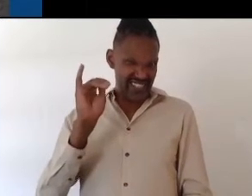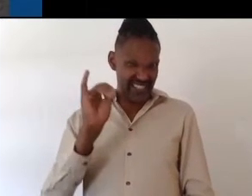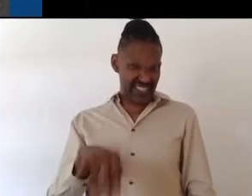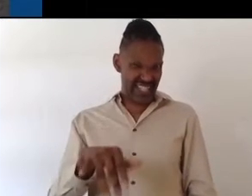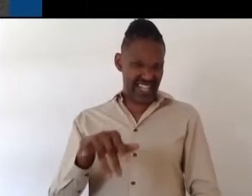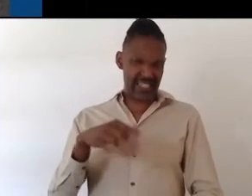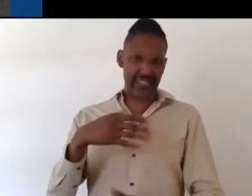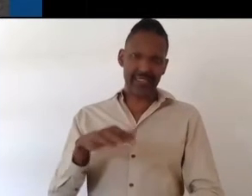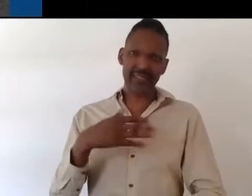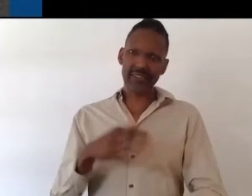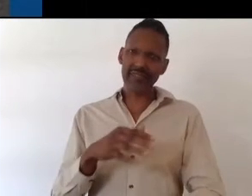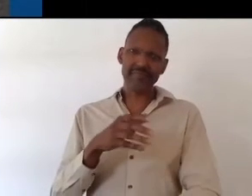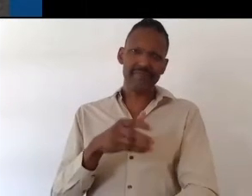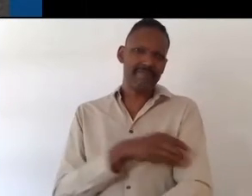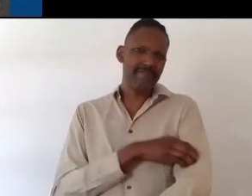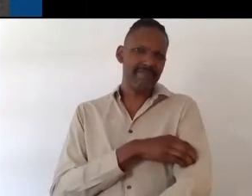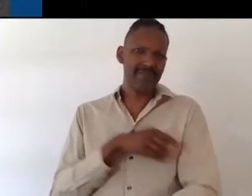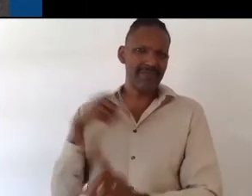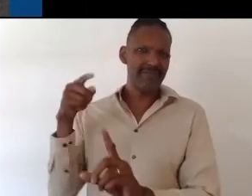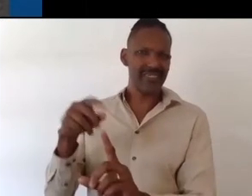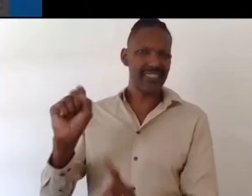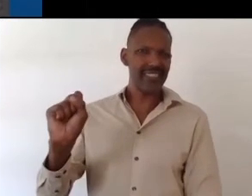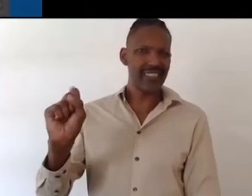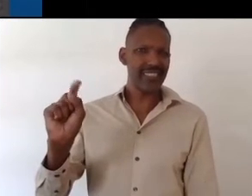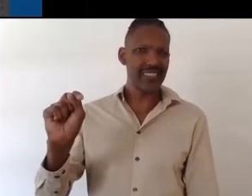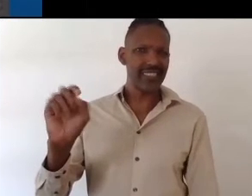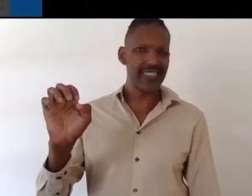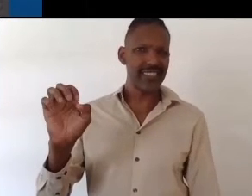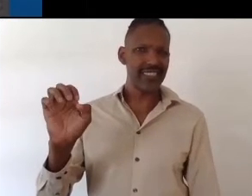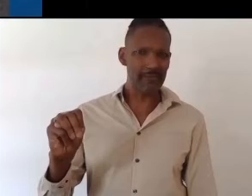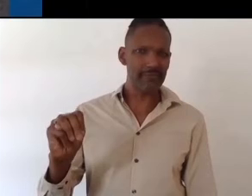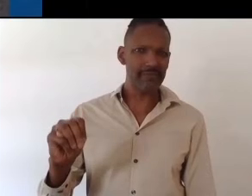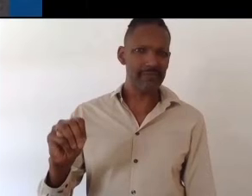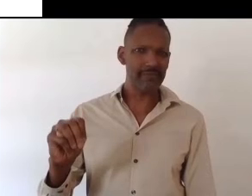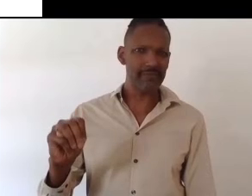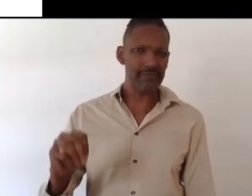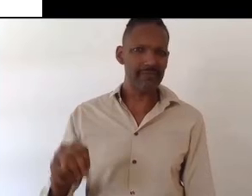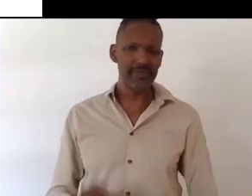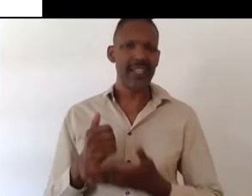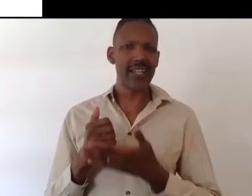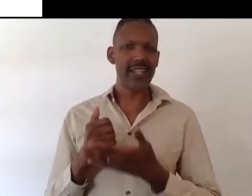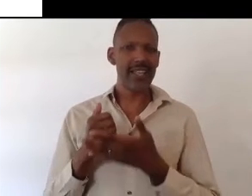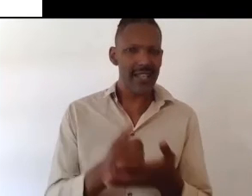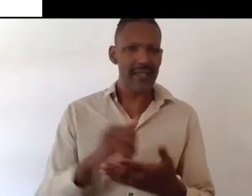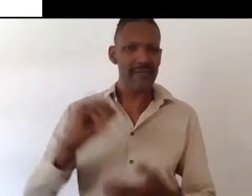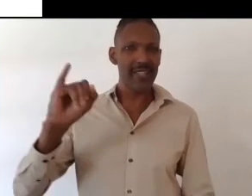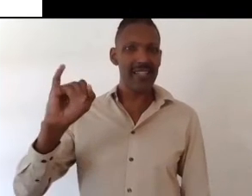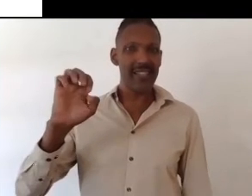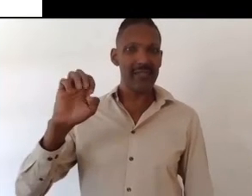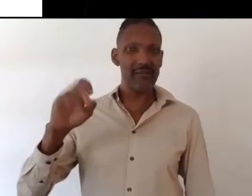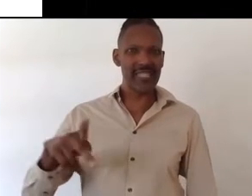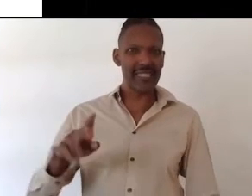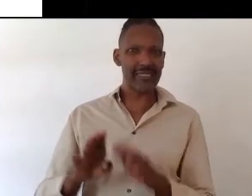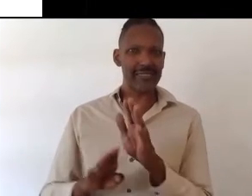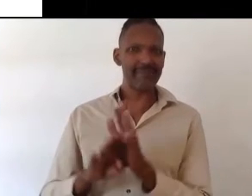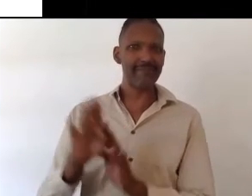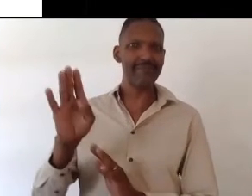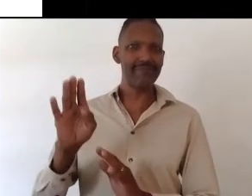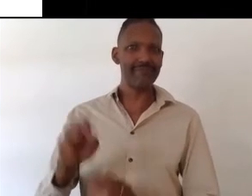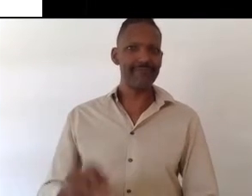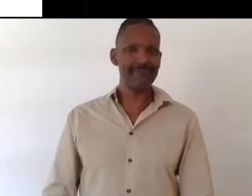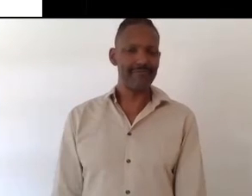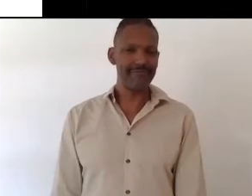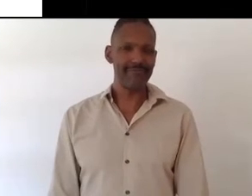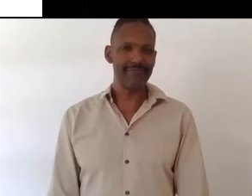So how do you get started? How do we actually get this into our classrooms? So the